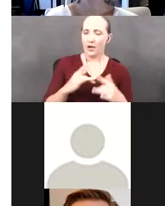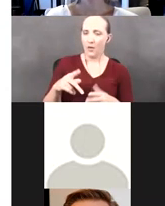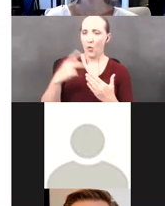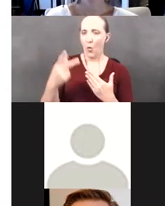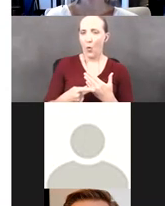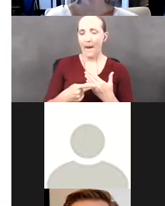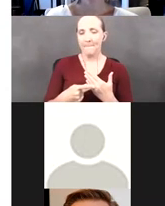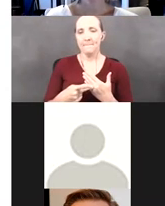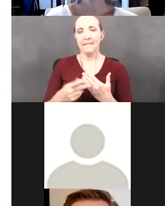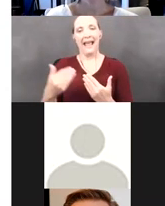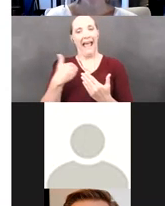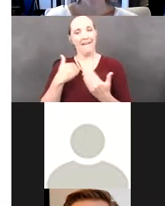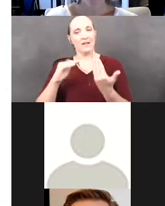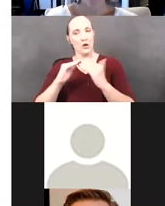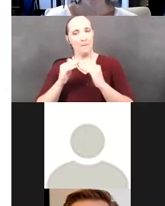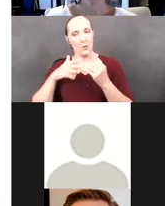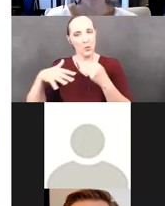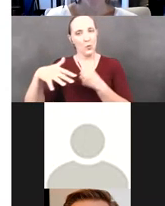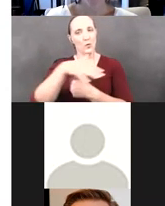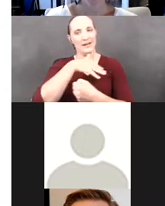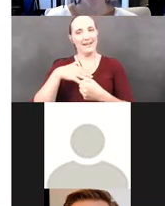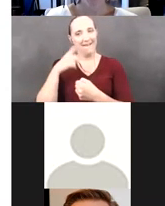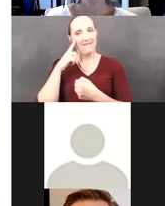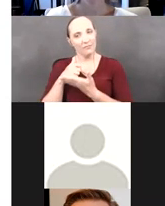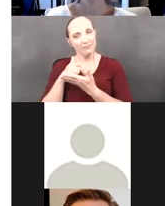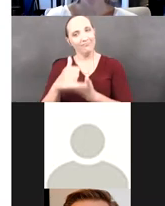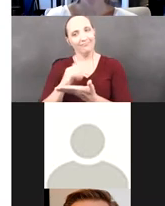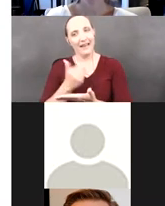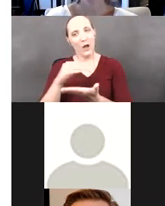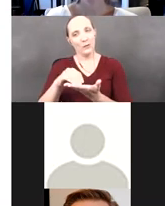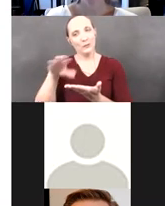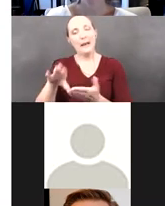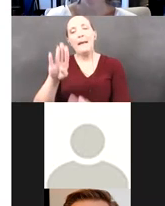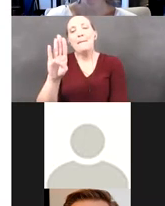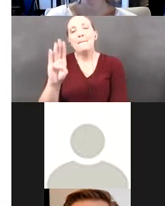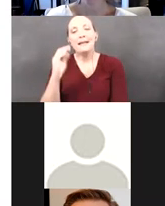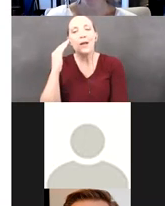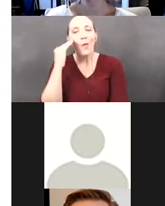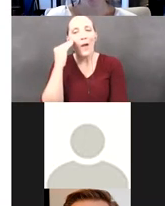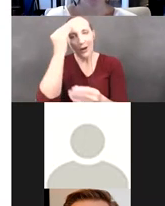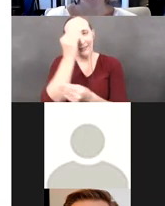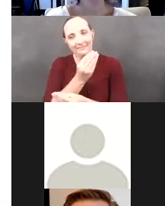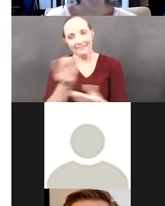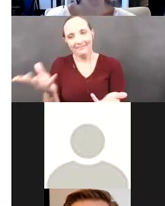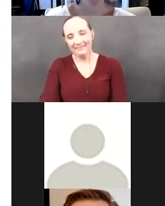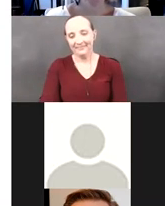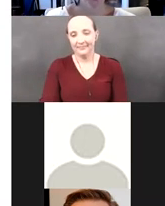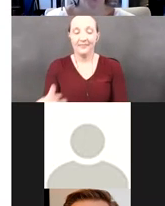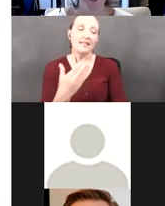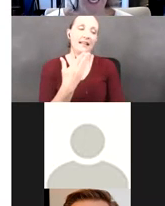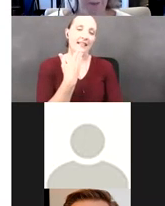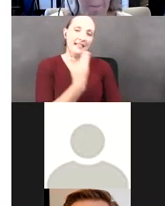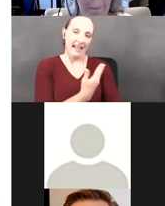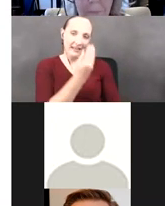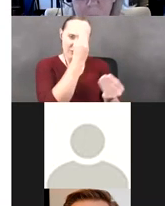we Entonces no have a es una community pregunta, around es más bien our tenemos una students to help them out. comunidad So just be aware alrededor de of that. nuestros alumnos que están allí para ayudarlos, que Great. estemos Thank you conscientes for de eso.